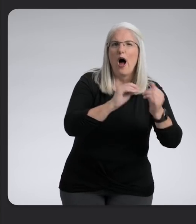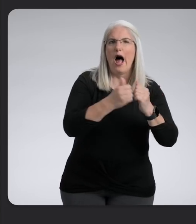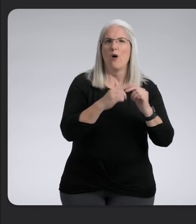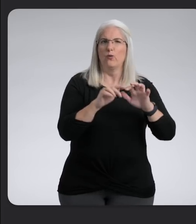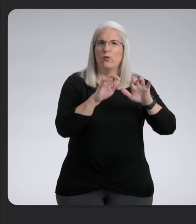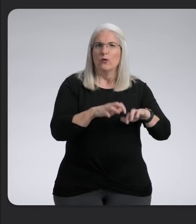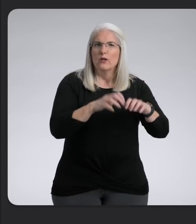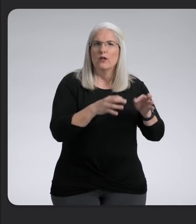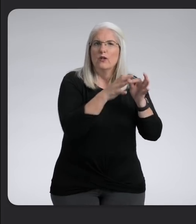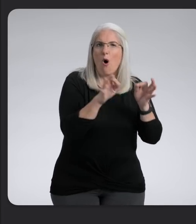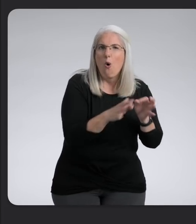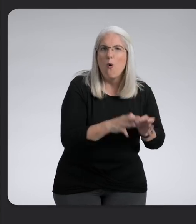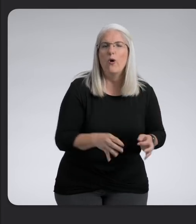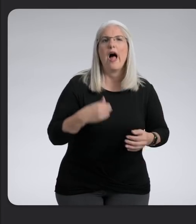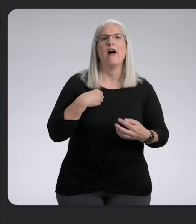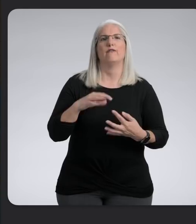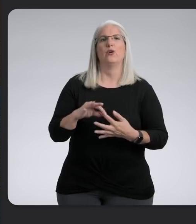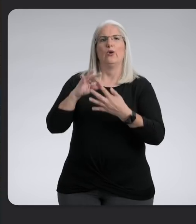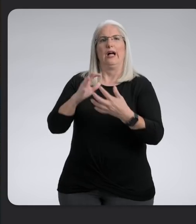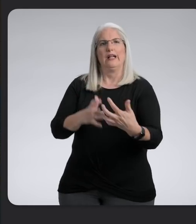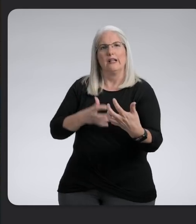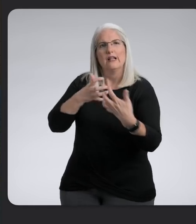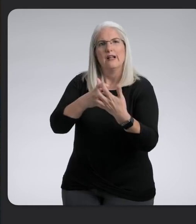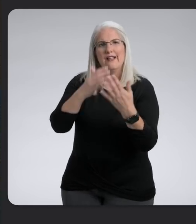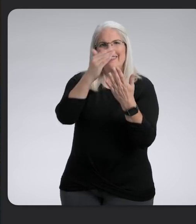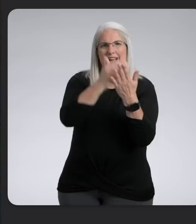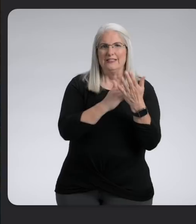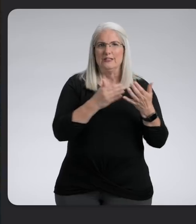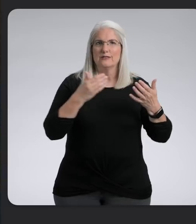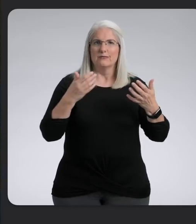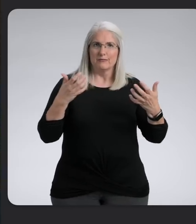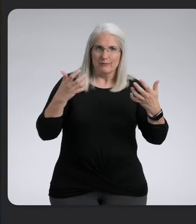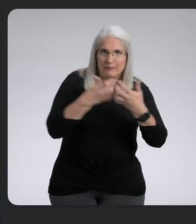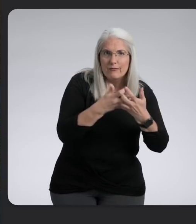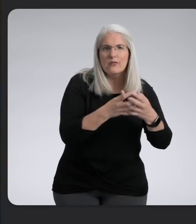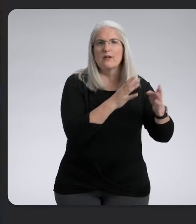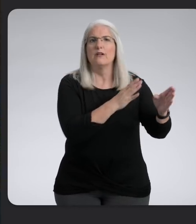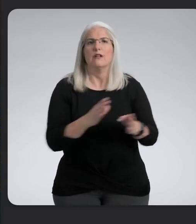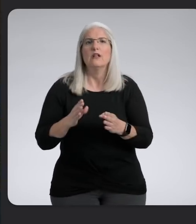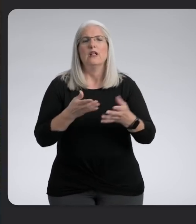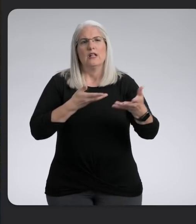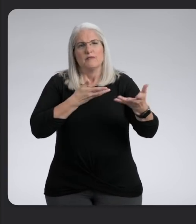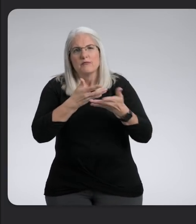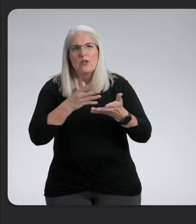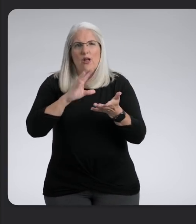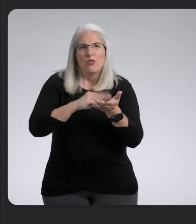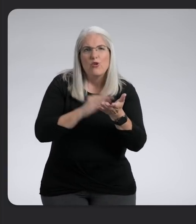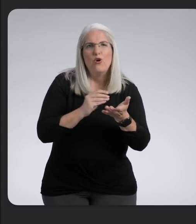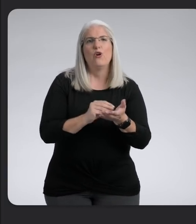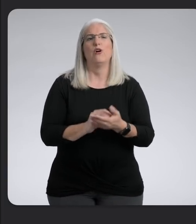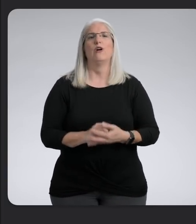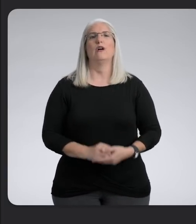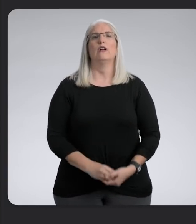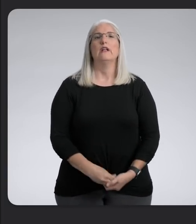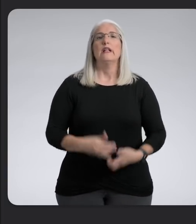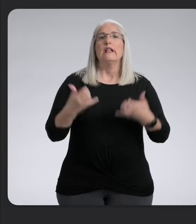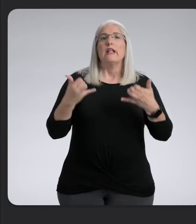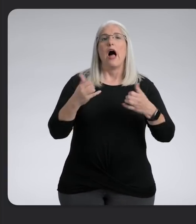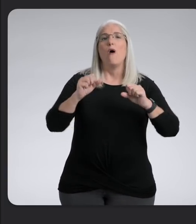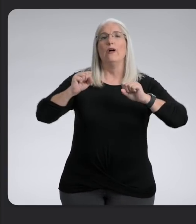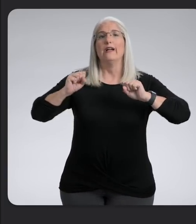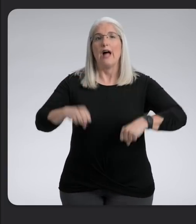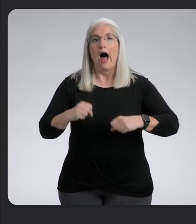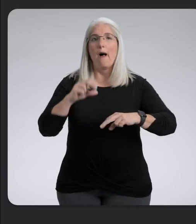are interactive and fun. This year, we're taking it even further by adding the ability to build apps on